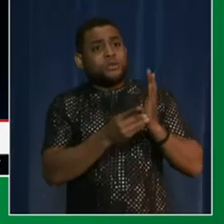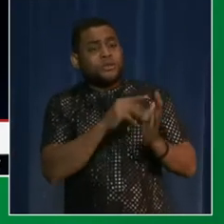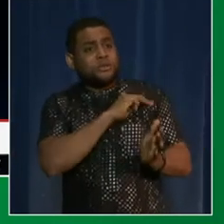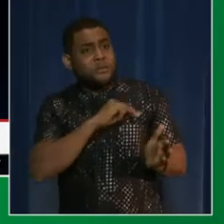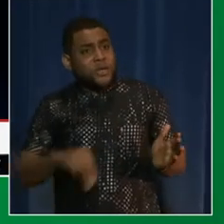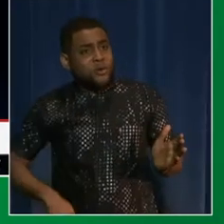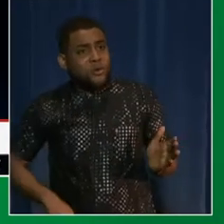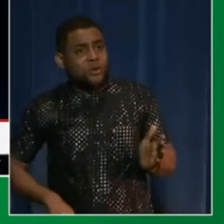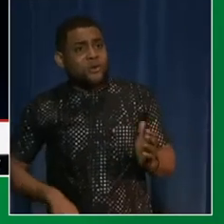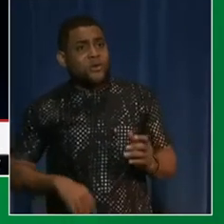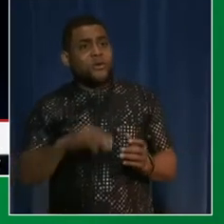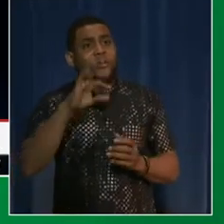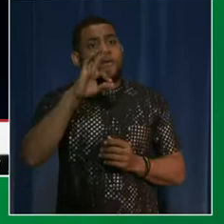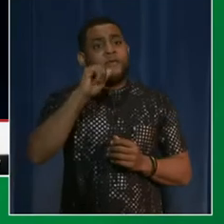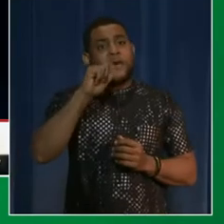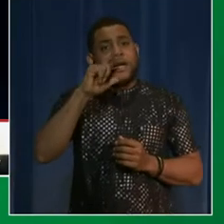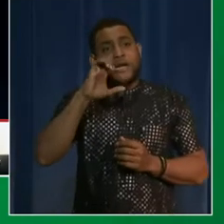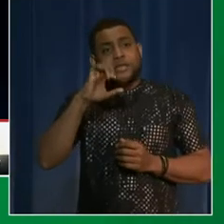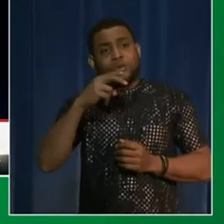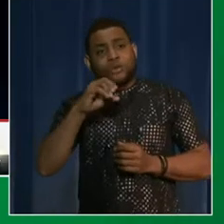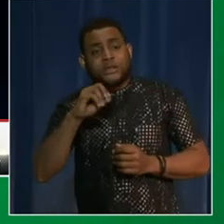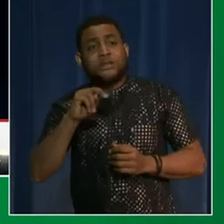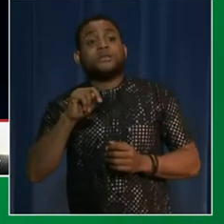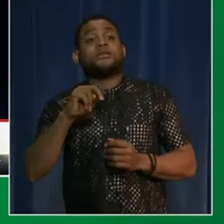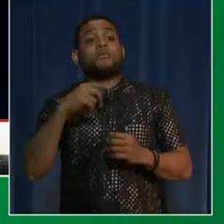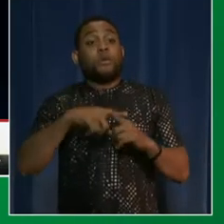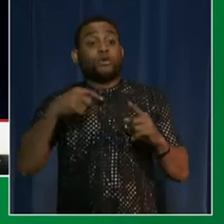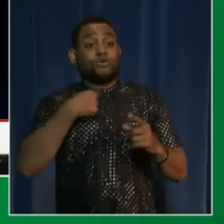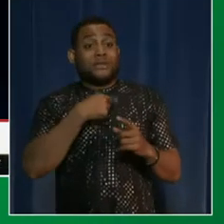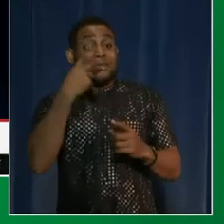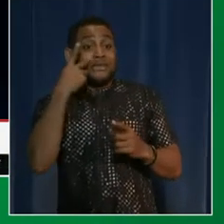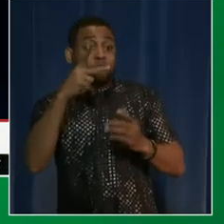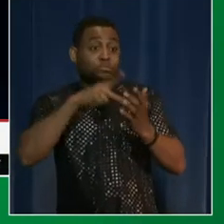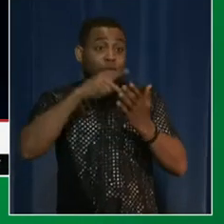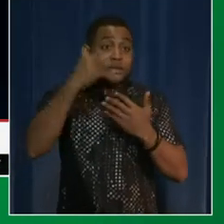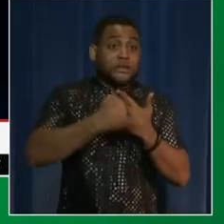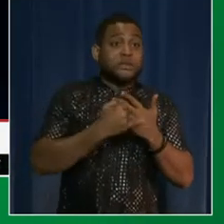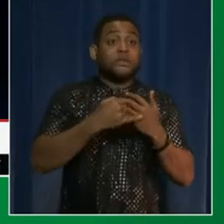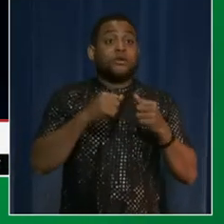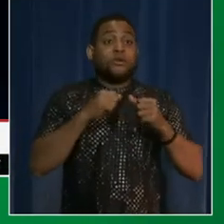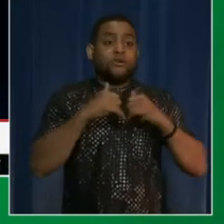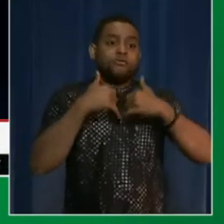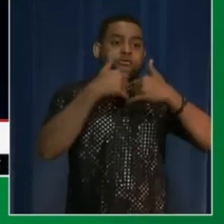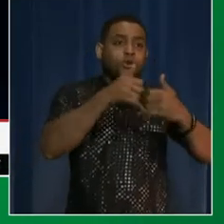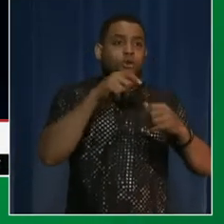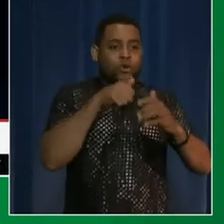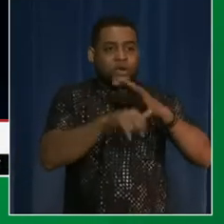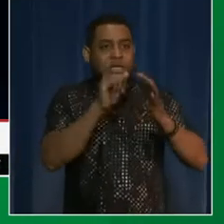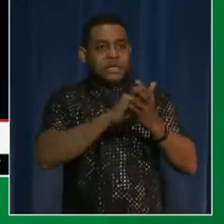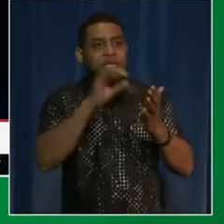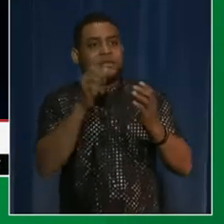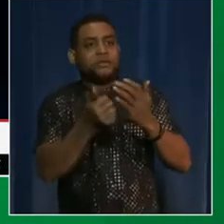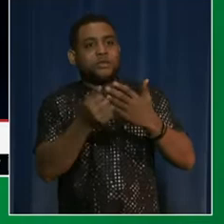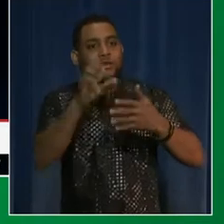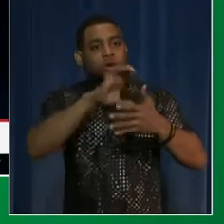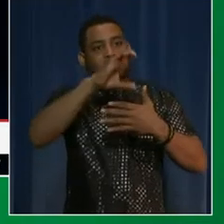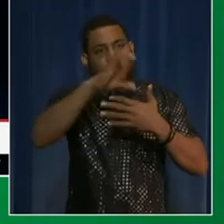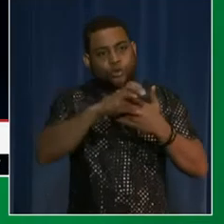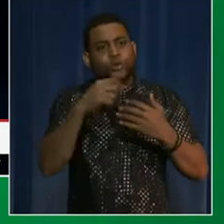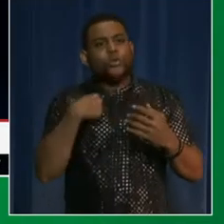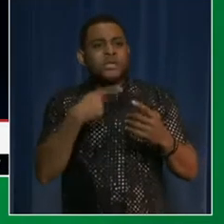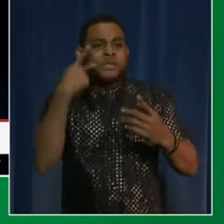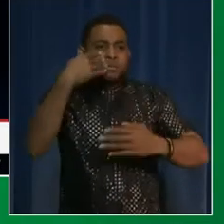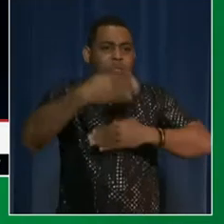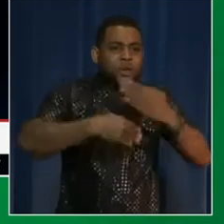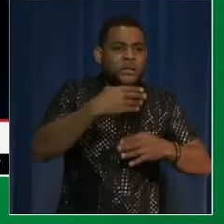seen projects awarded under that criteria, and we are seeing the sorts of progress that we need to continue to close some of